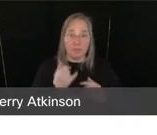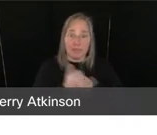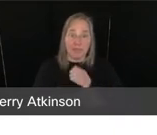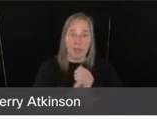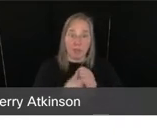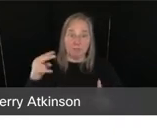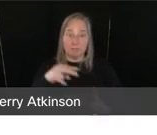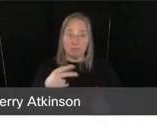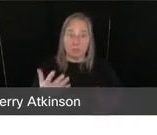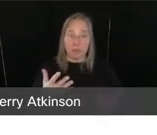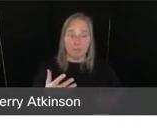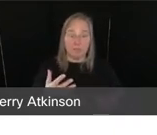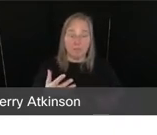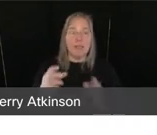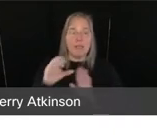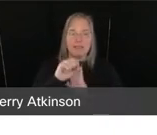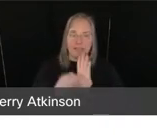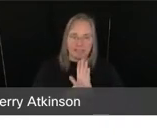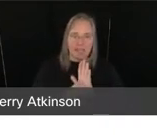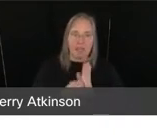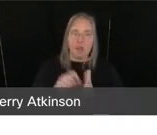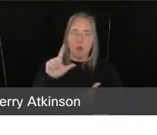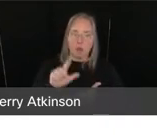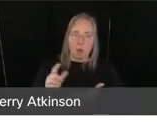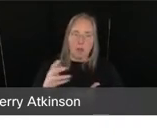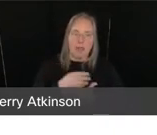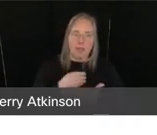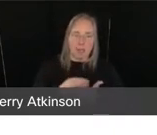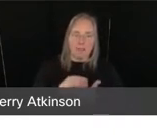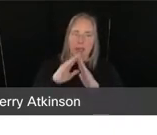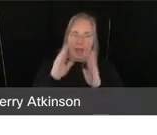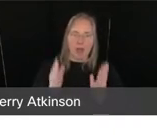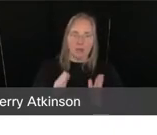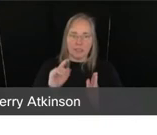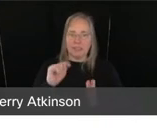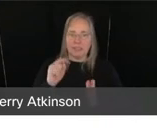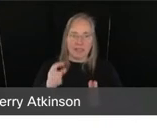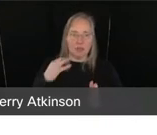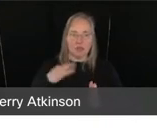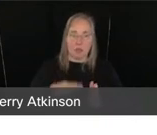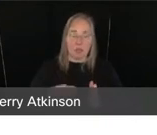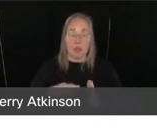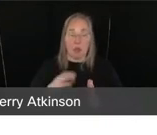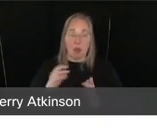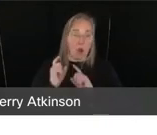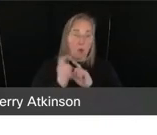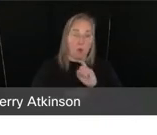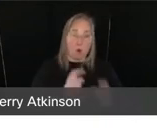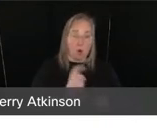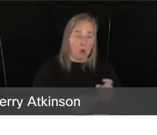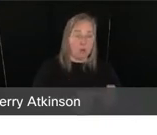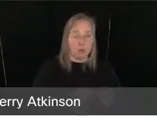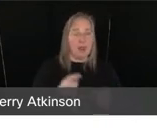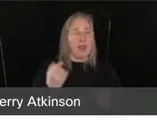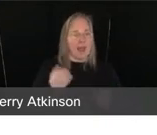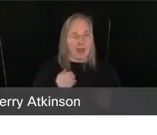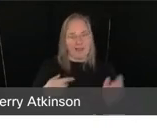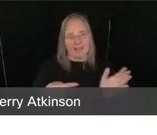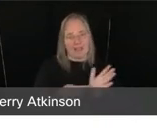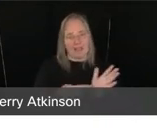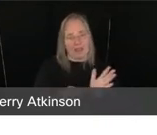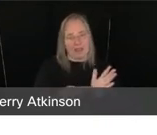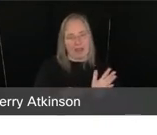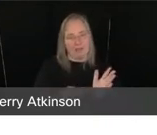that the state low-income housing tax credit awards, particularly the competitive awards, have a deadline by which the building has to